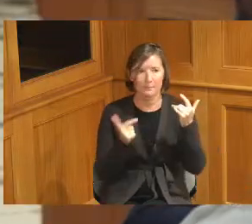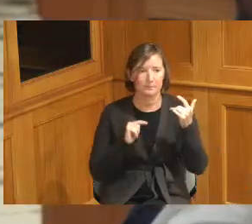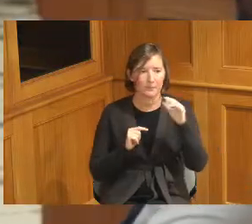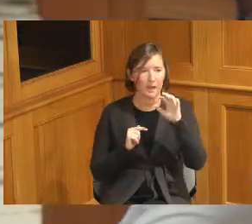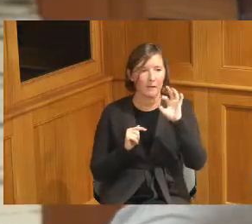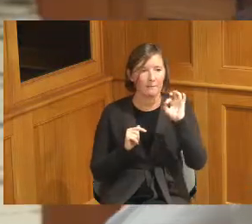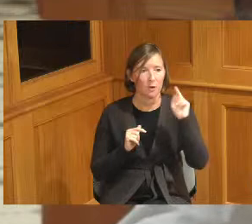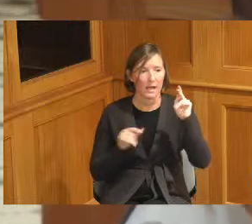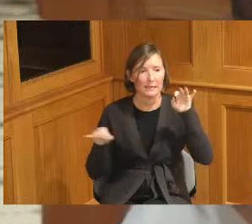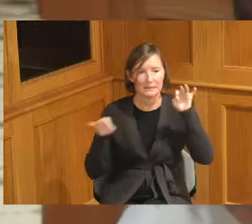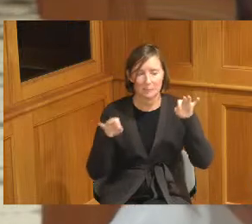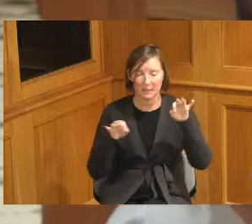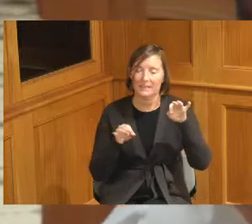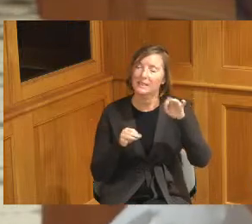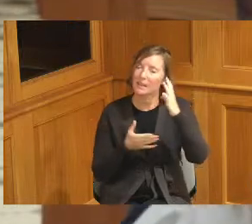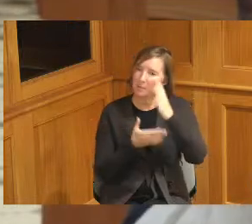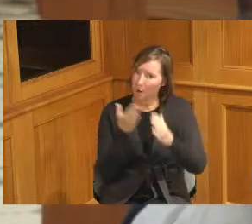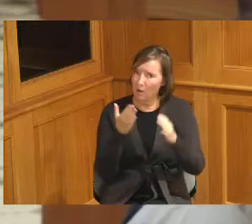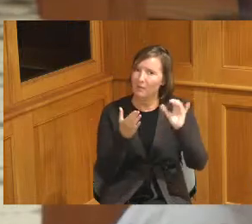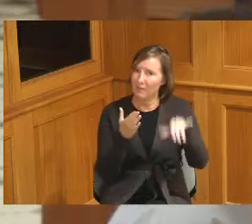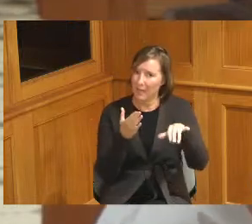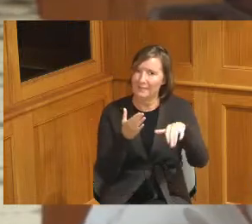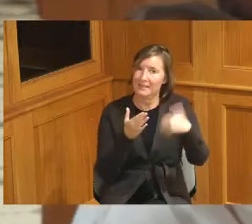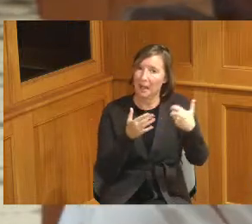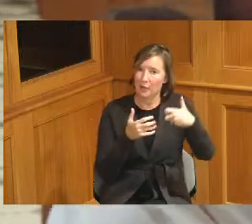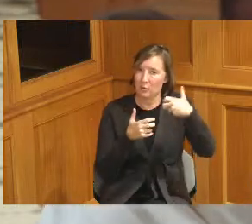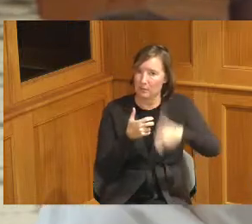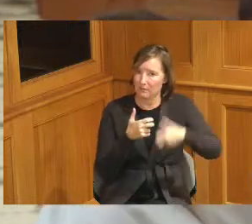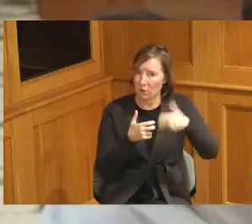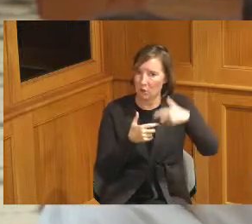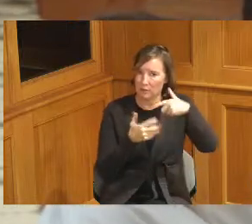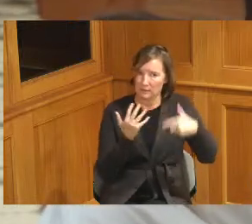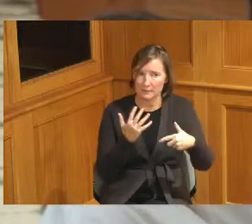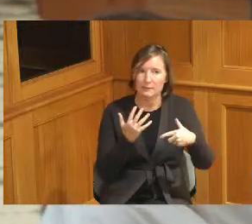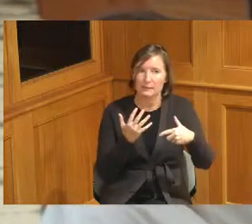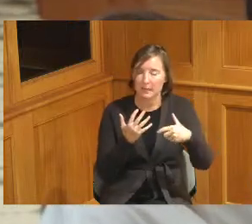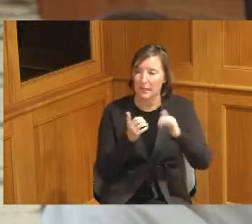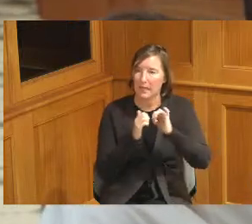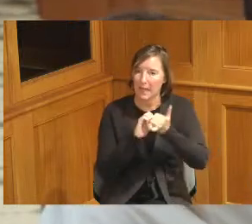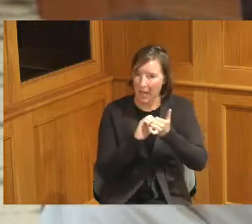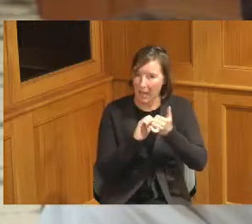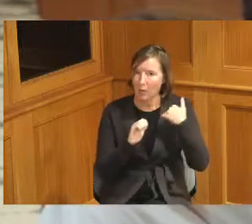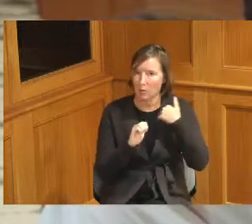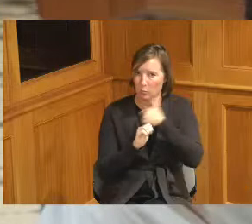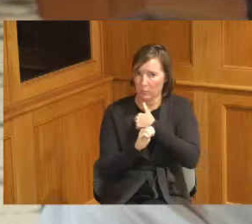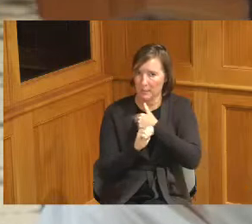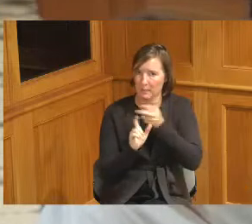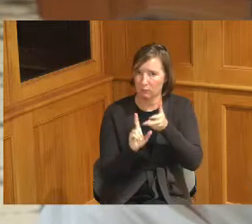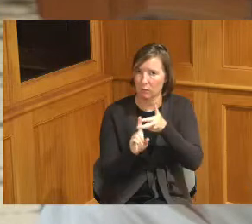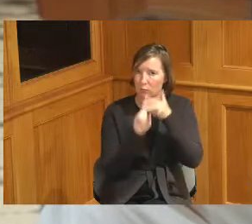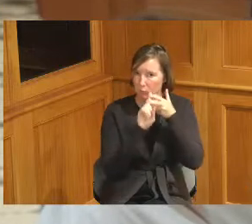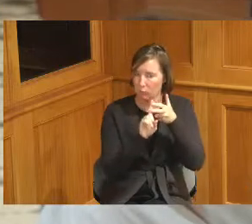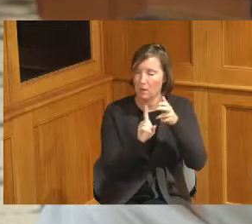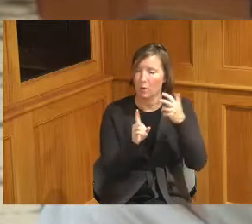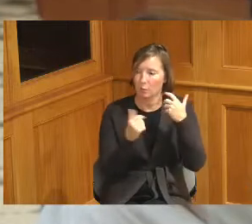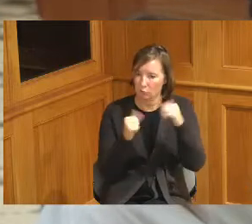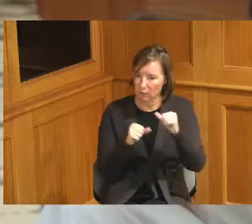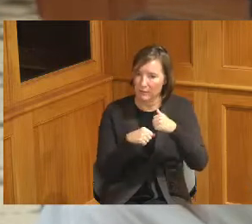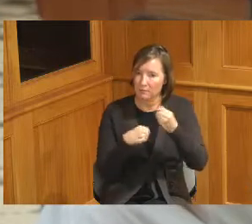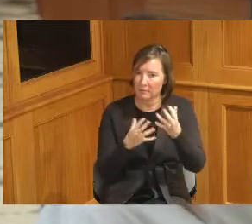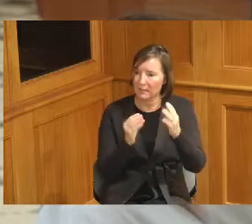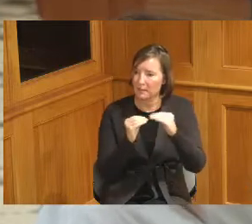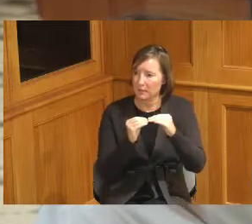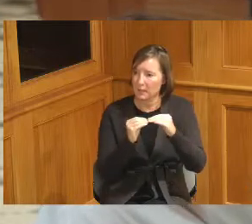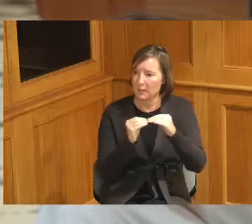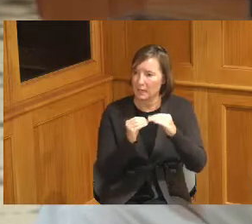be some of the difficulties she alluded to in the way that people apply. And that's one of the things we're trying to make easier for people,